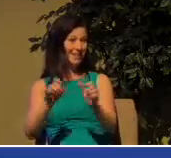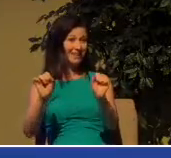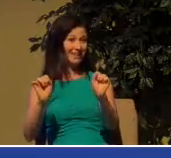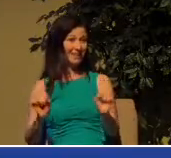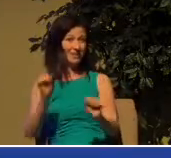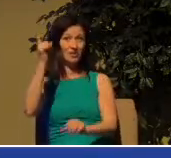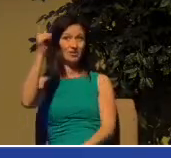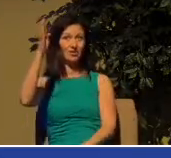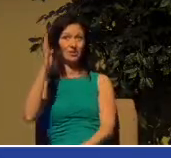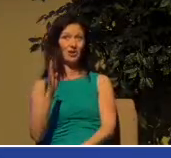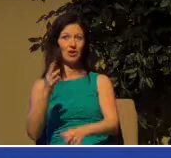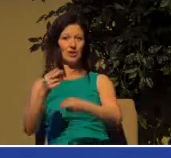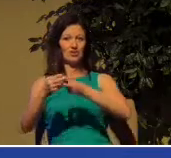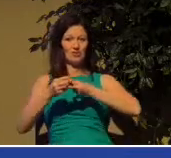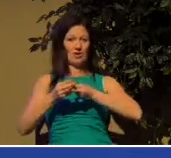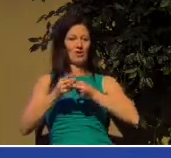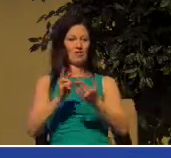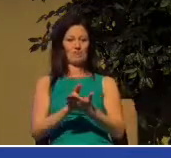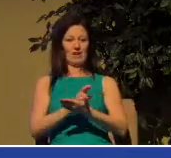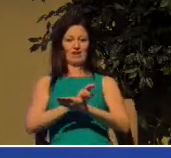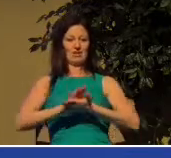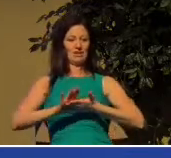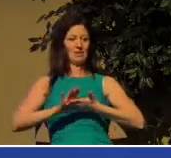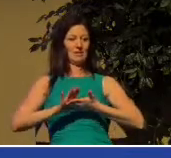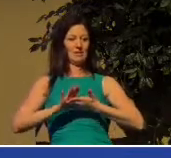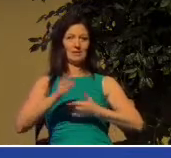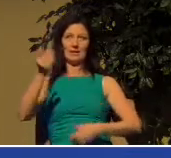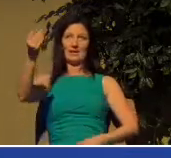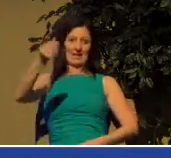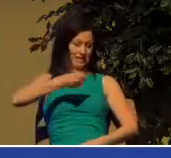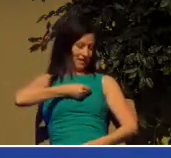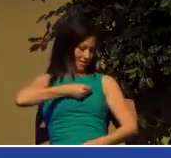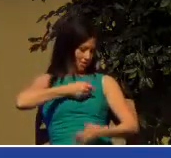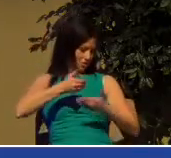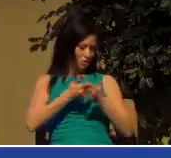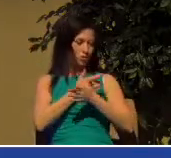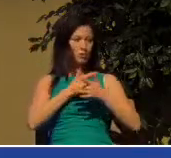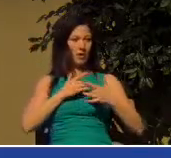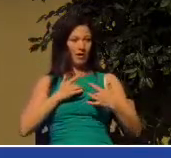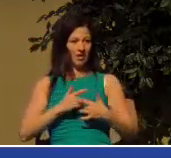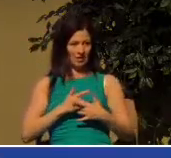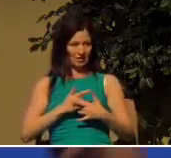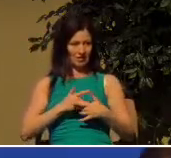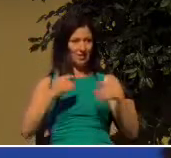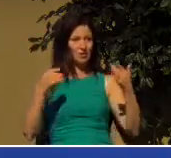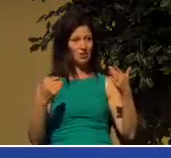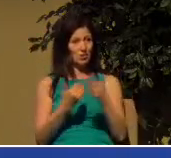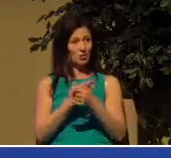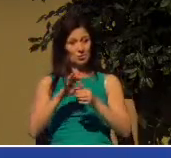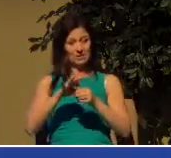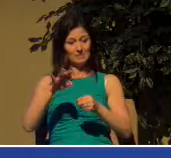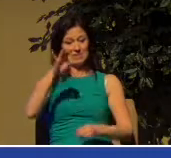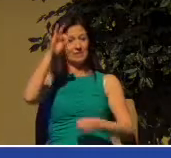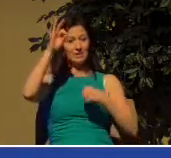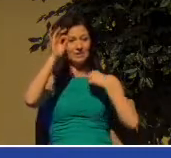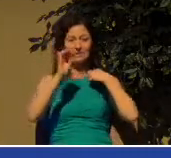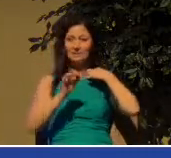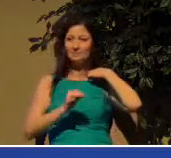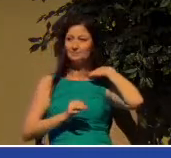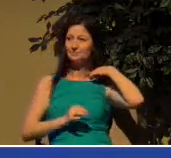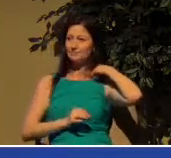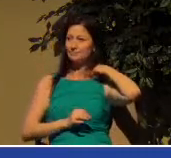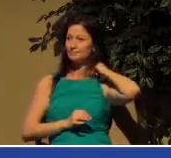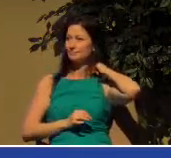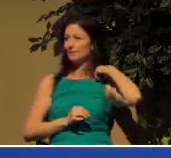righteous, and He gives us a new heart and a new spirit, and He prepares us, He gives us